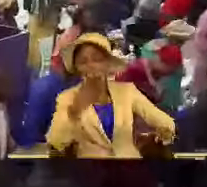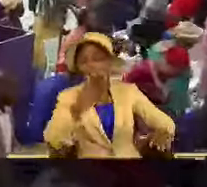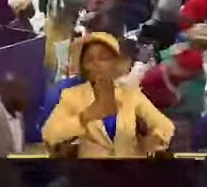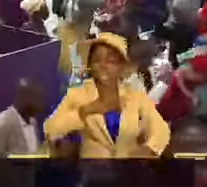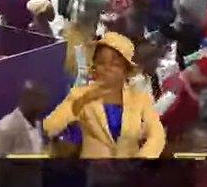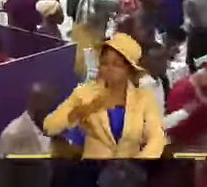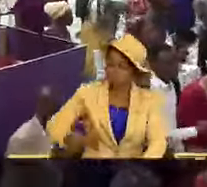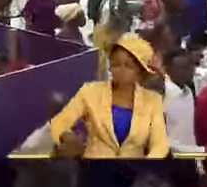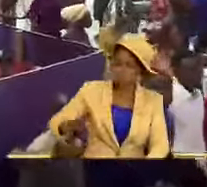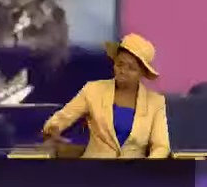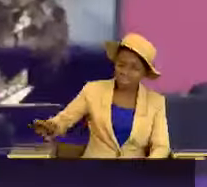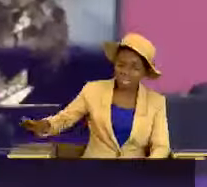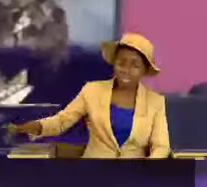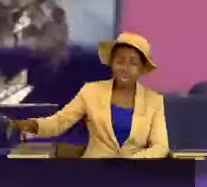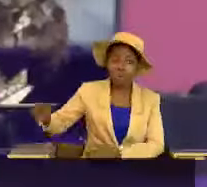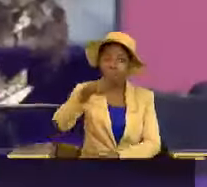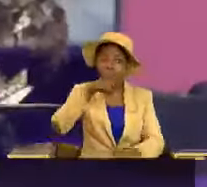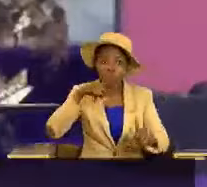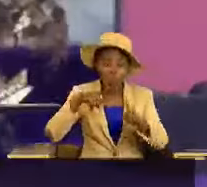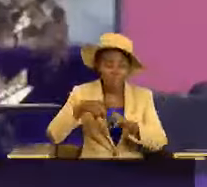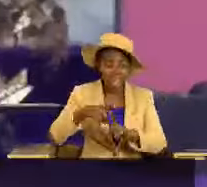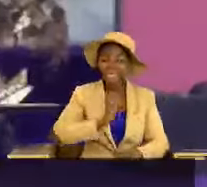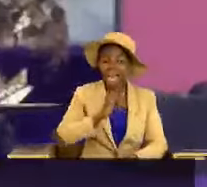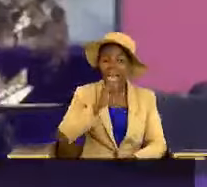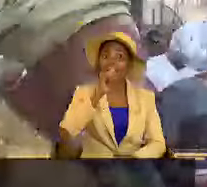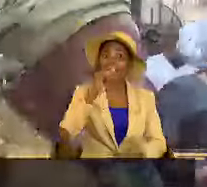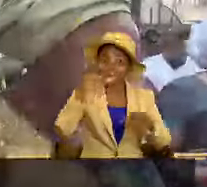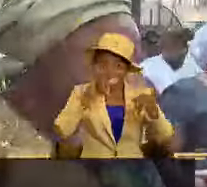children when I am still